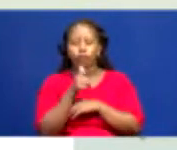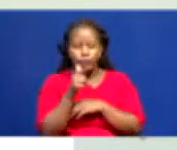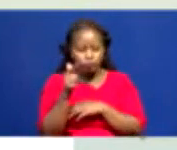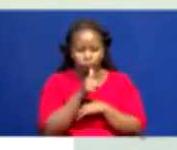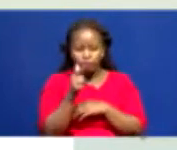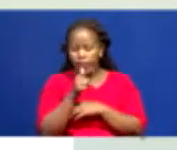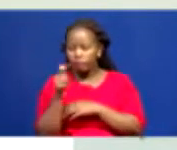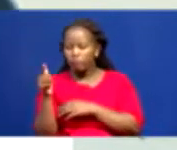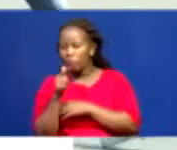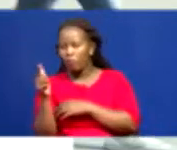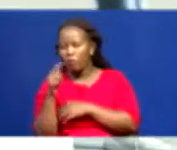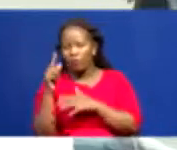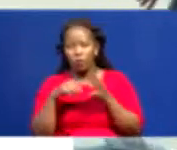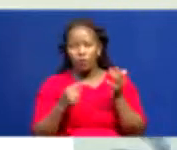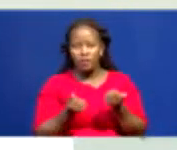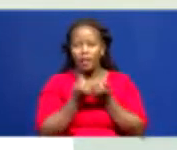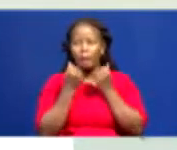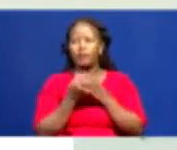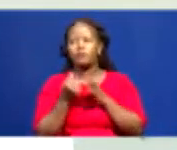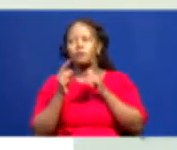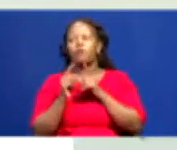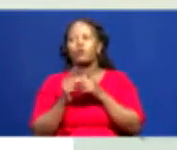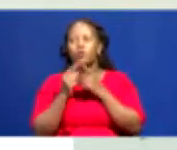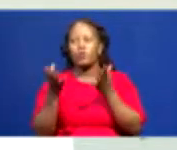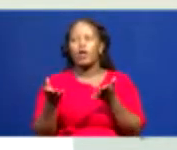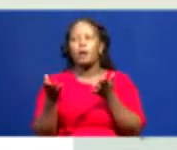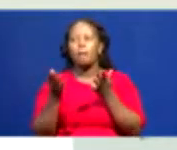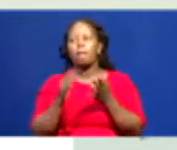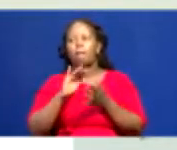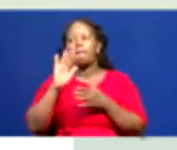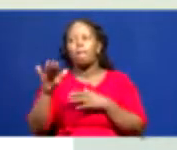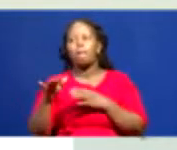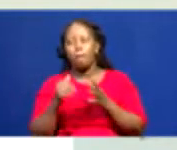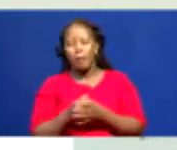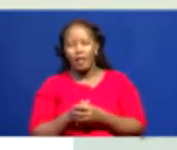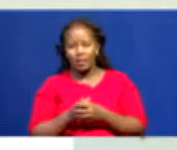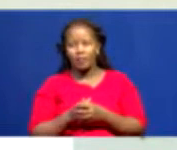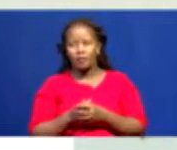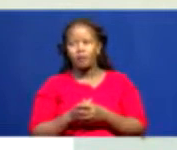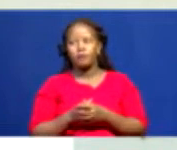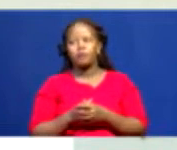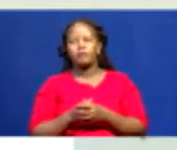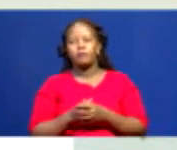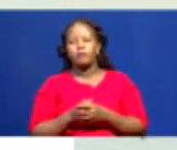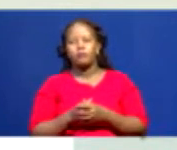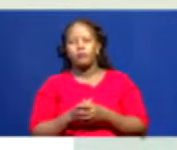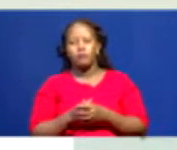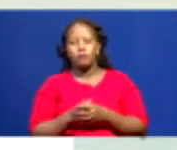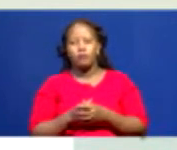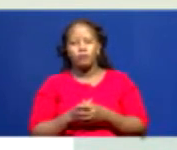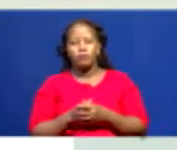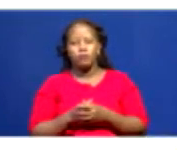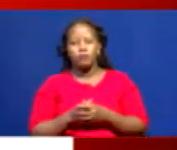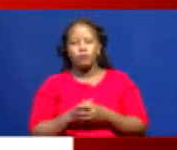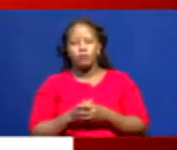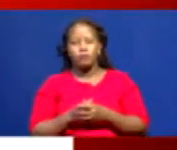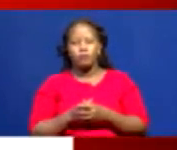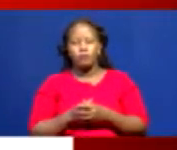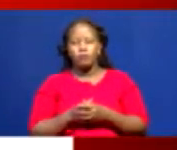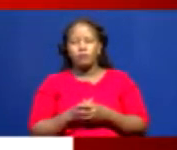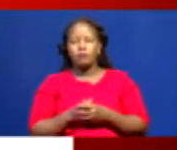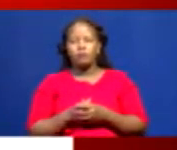exactly is happening here. And if you allow me, of course, I'll take it back to you, or alternatively, my colleague Madiga can actually take over.